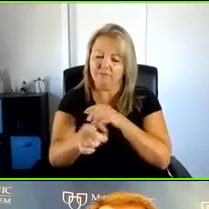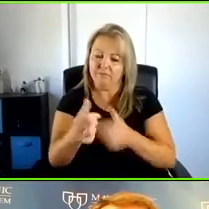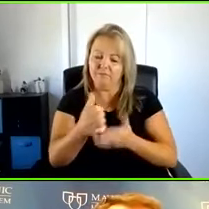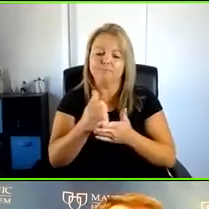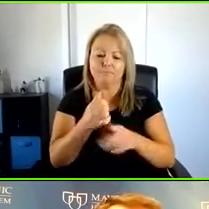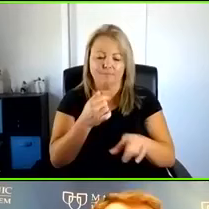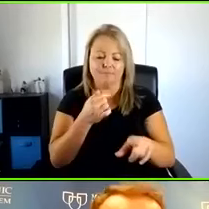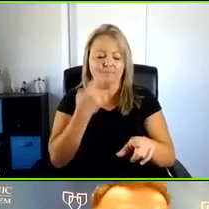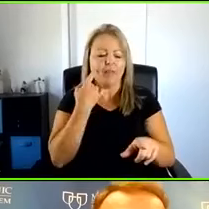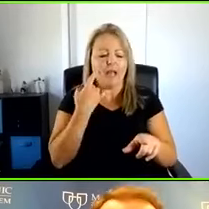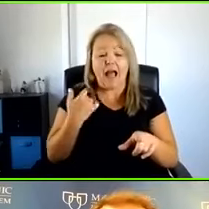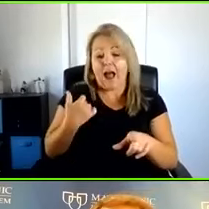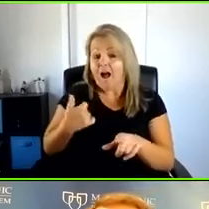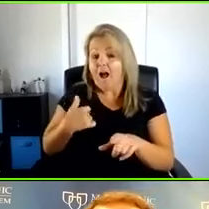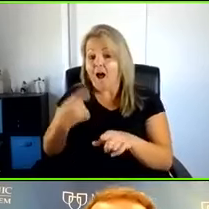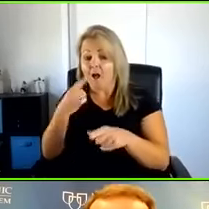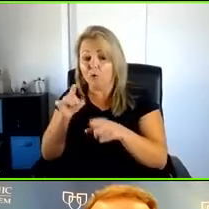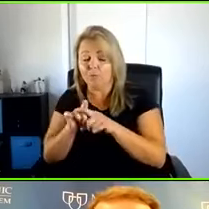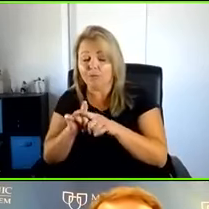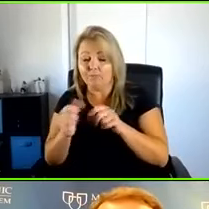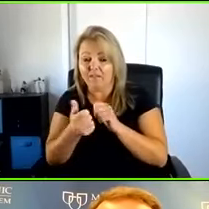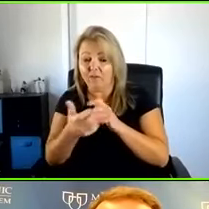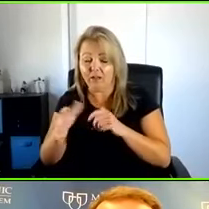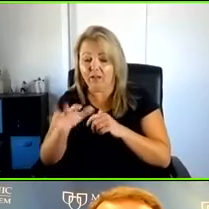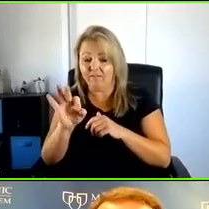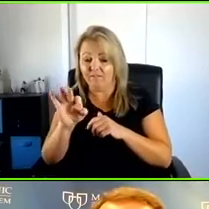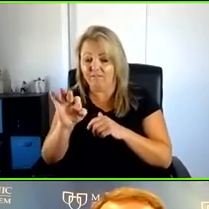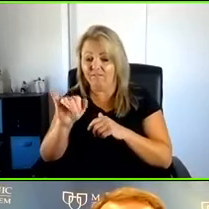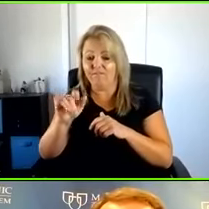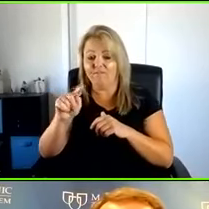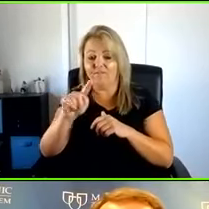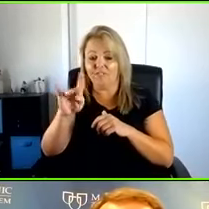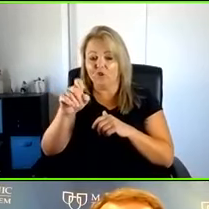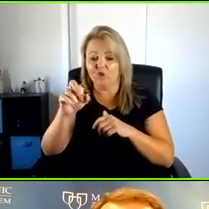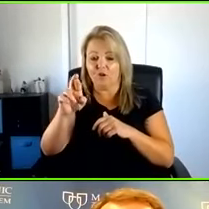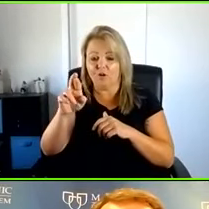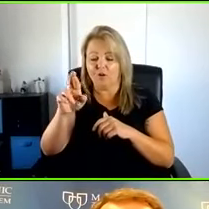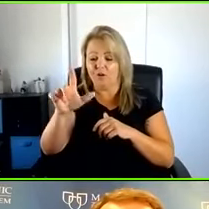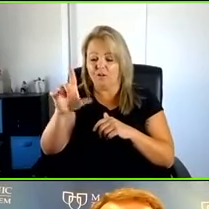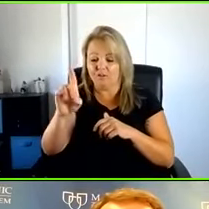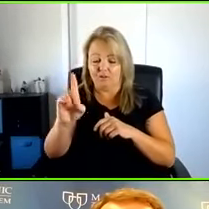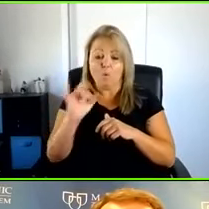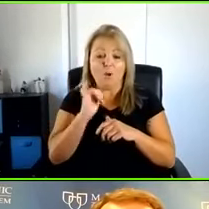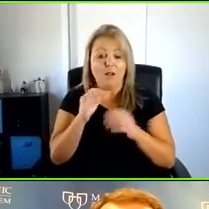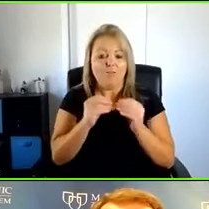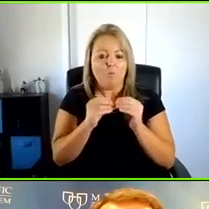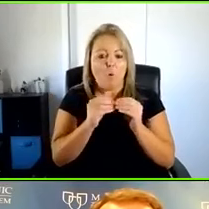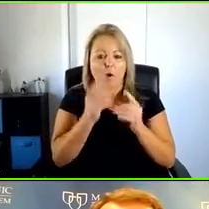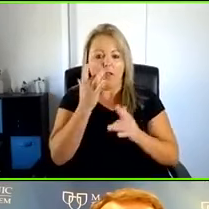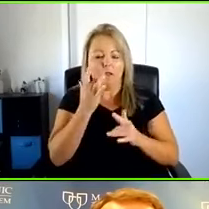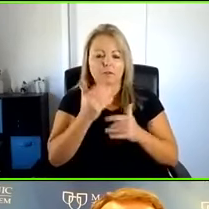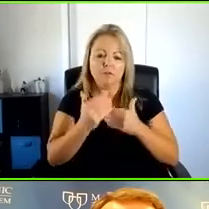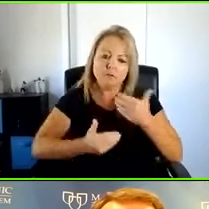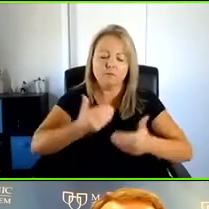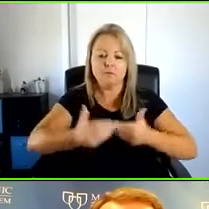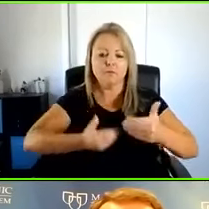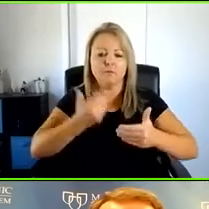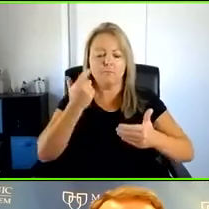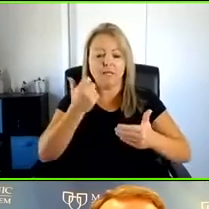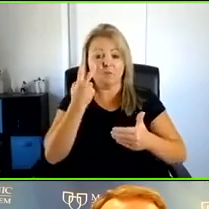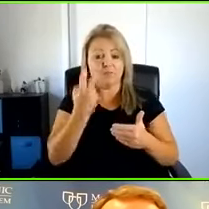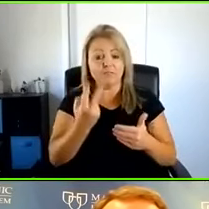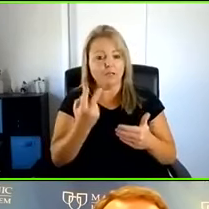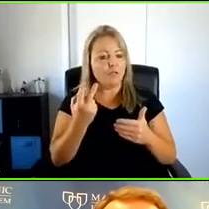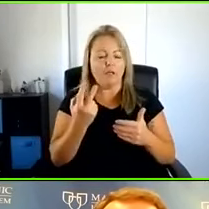agree with everything Dr. Kowalski said. Again, we will have more illness going forward, just on the basis of what we've seen historically